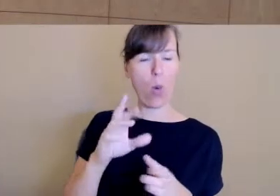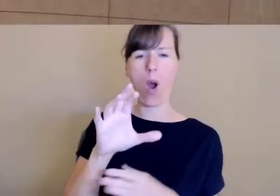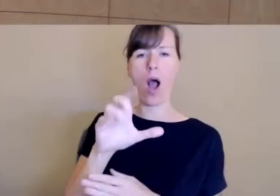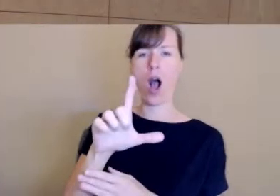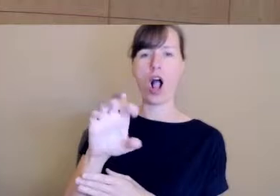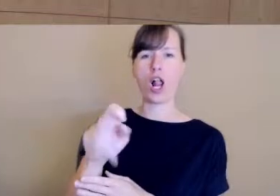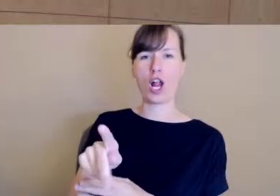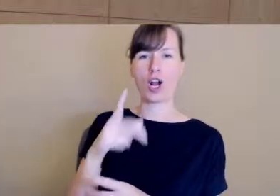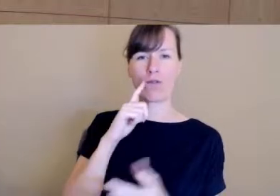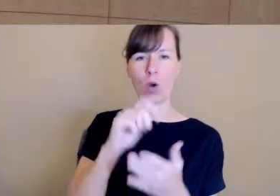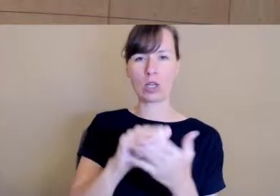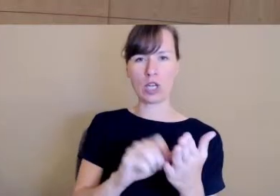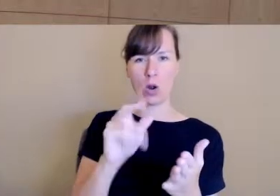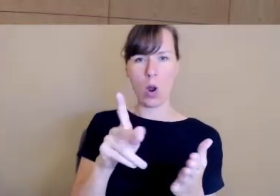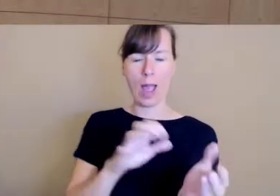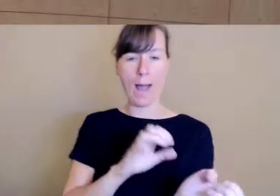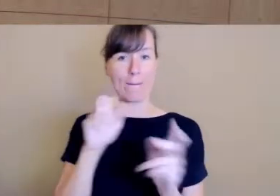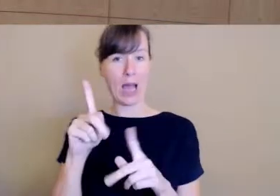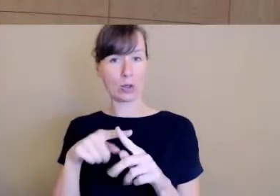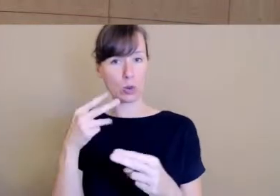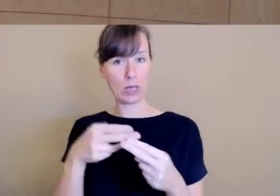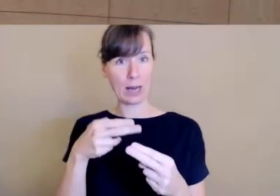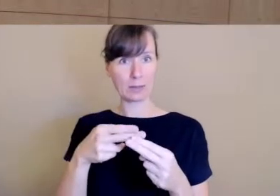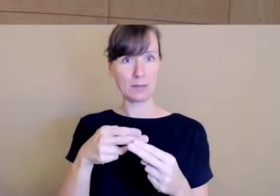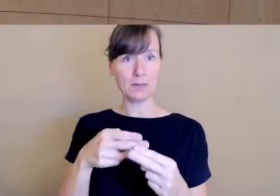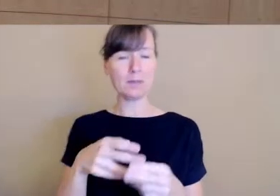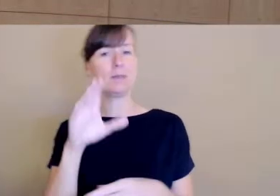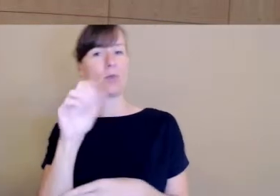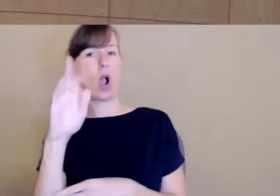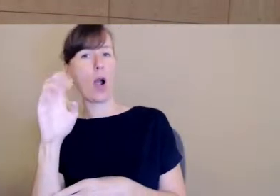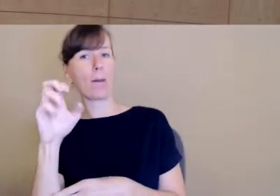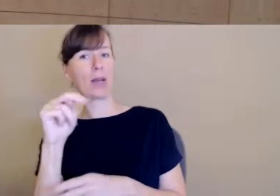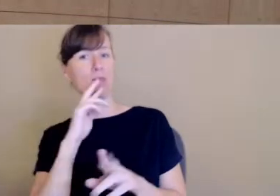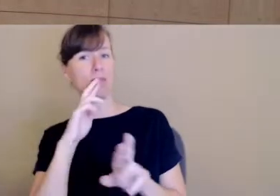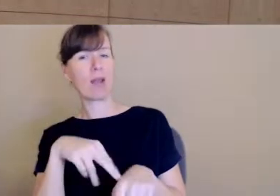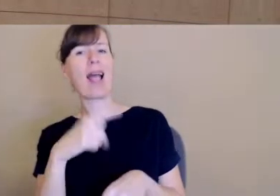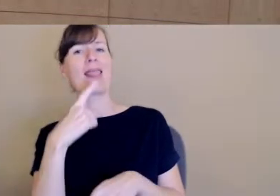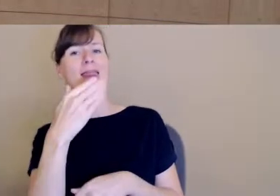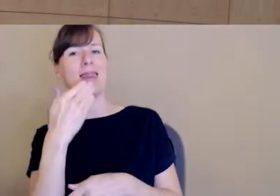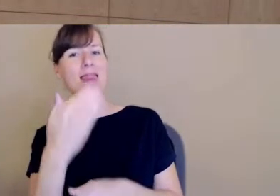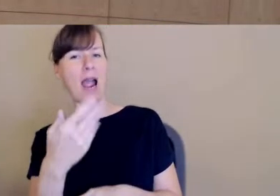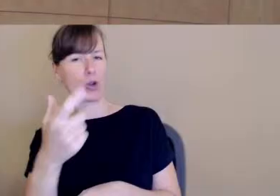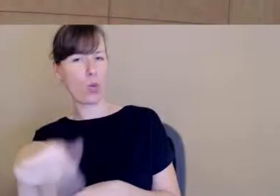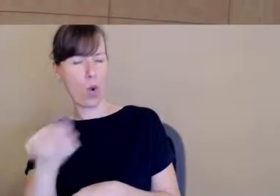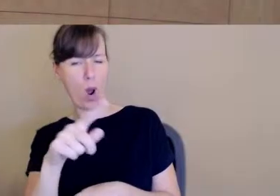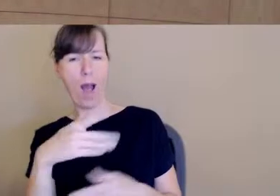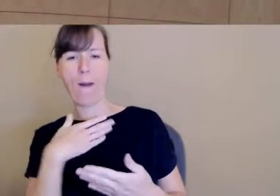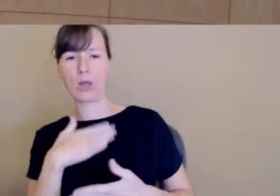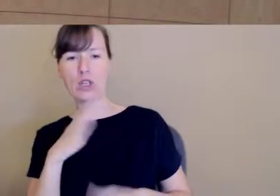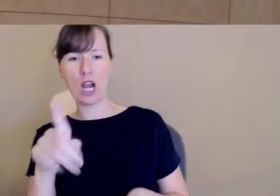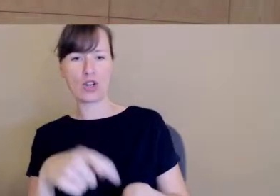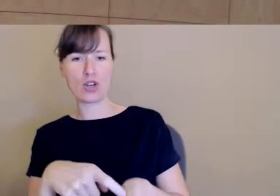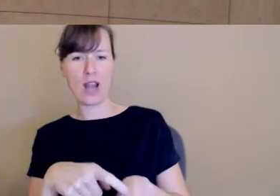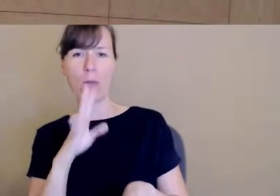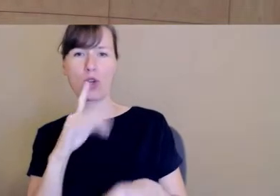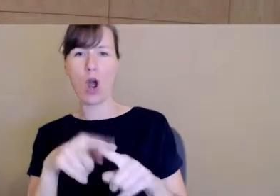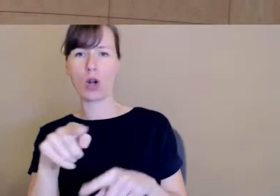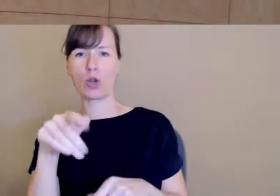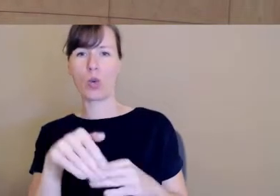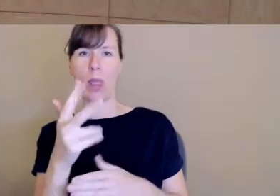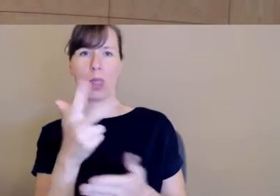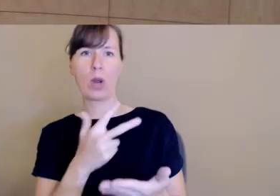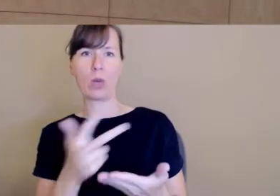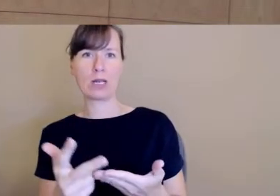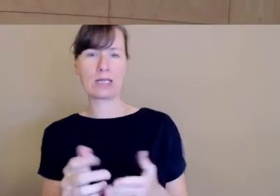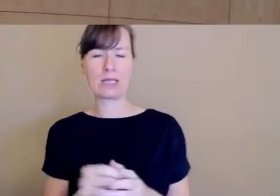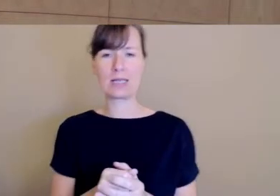right, are we back on the names? Okay, thank you all. I appreciate your time, and I will talk to you guys in 3 weeks. Great, thank you for your